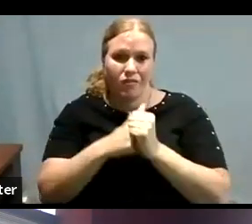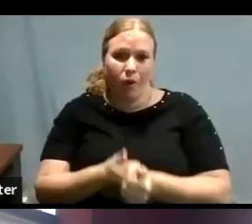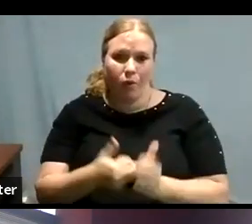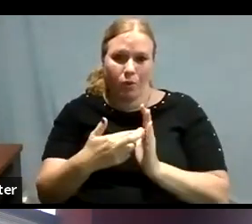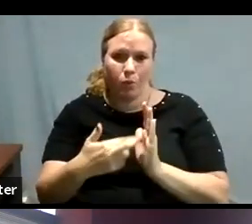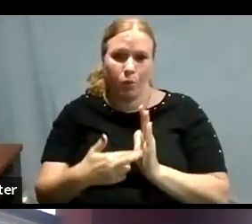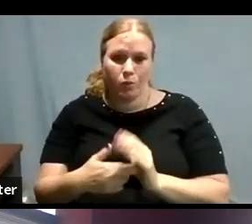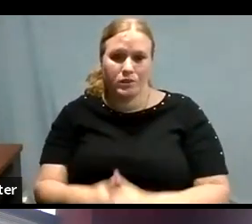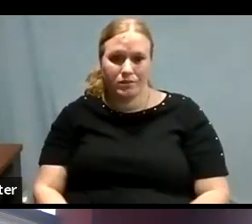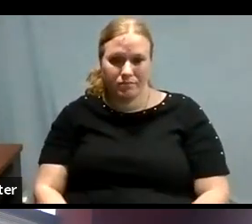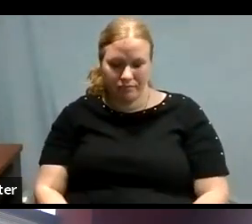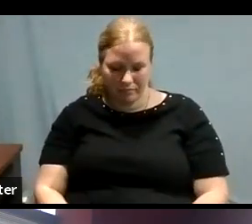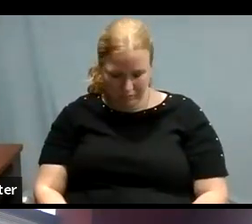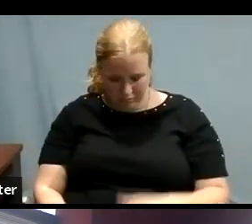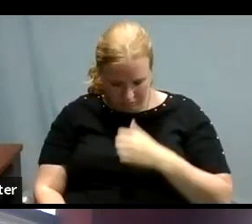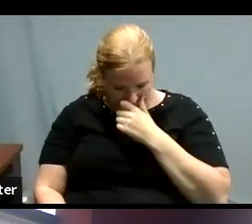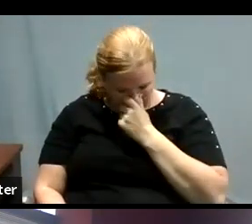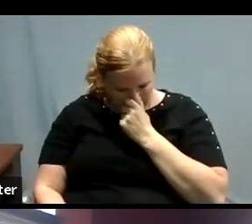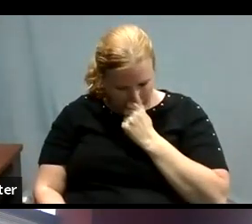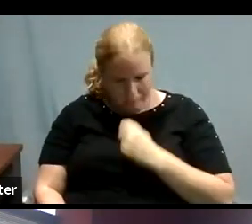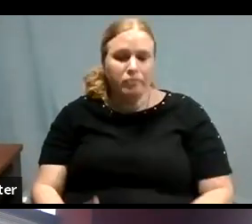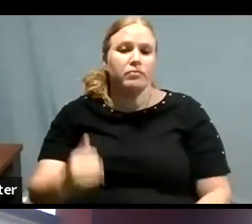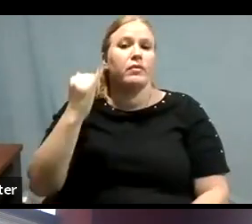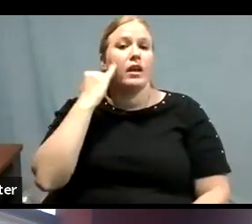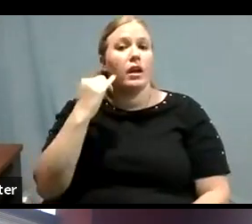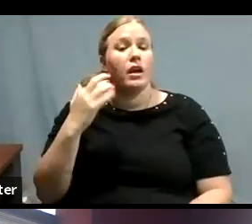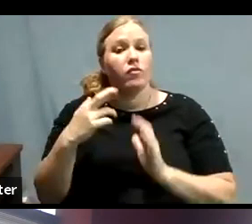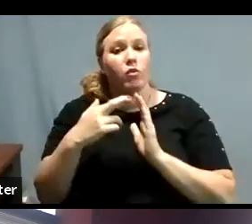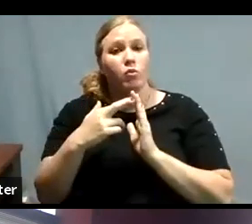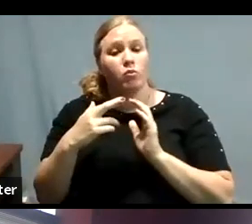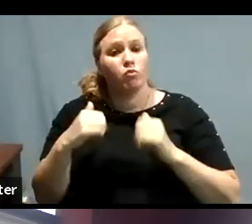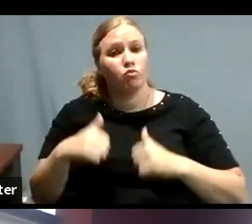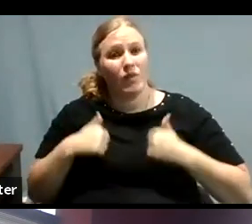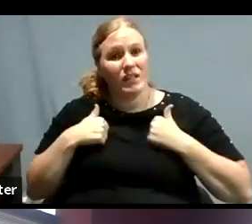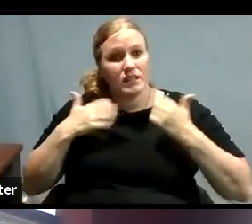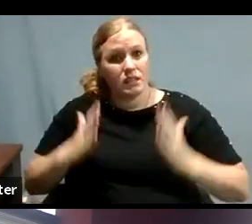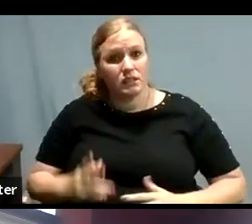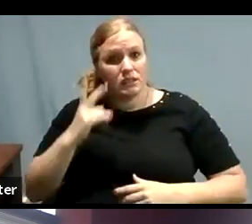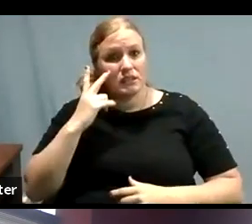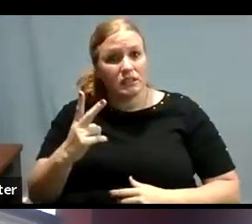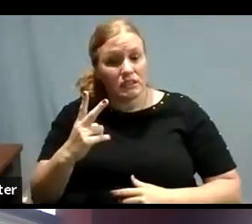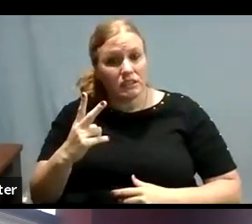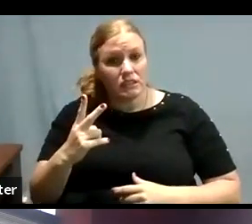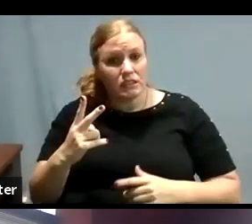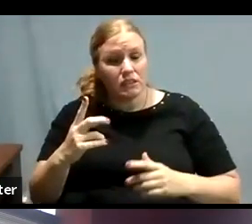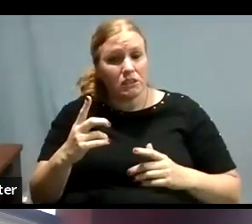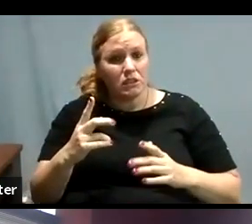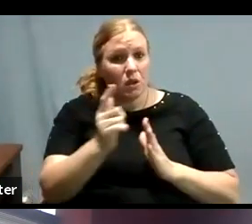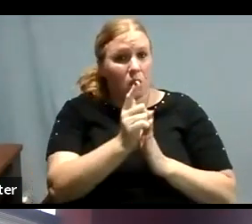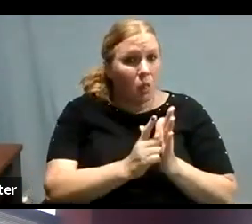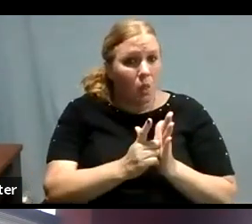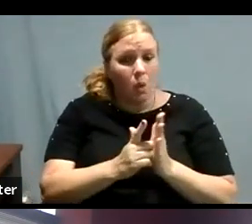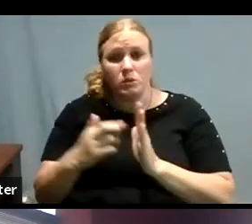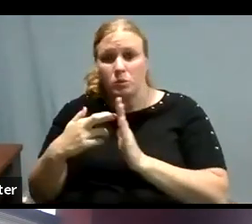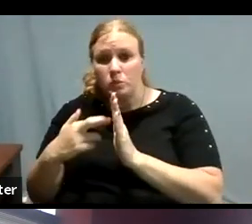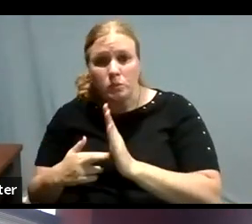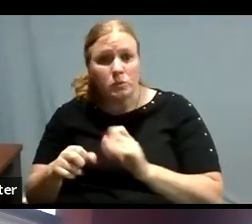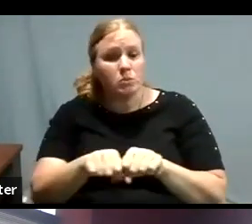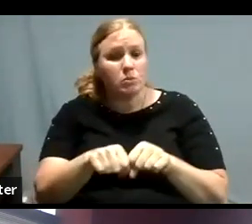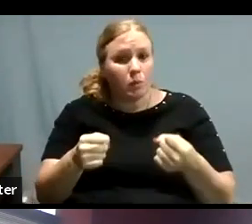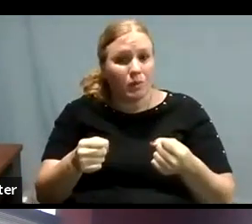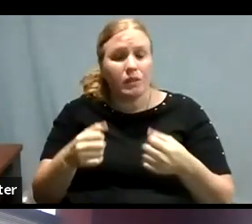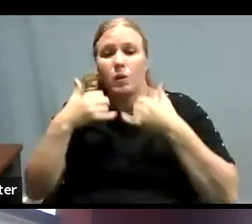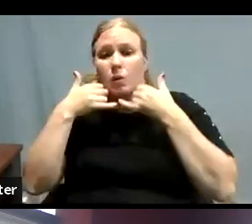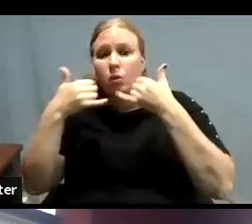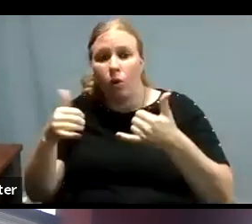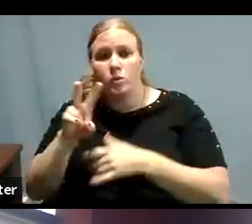rules. If residents do see some violations, they can call 211 to report them.